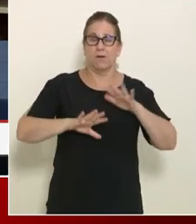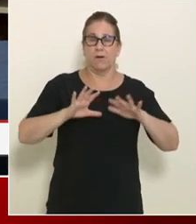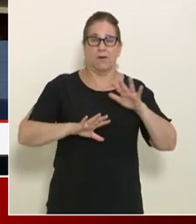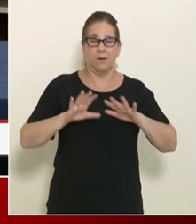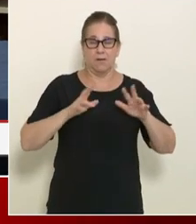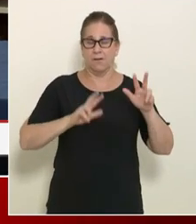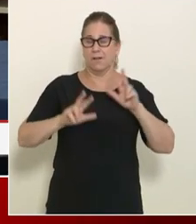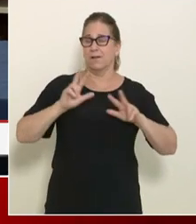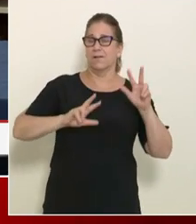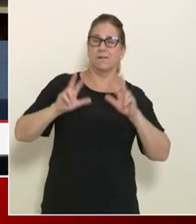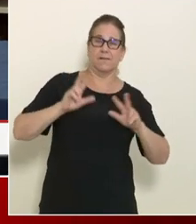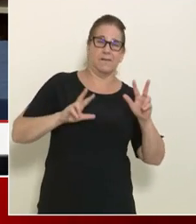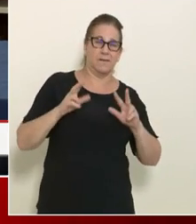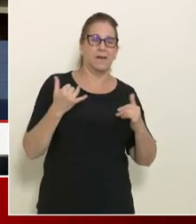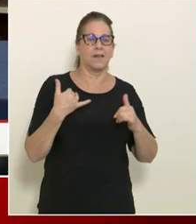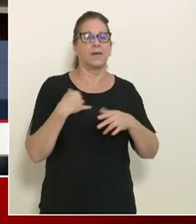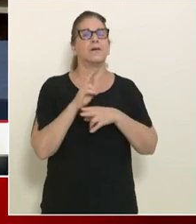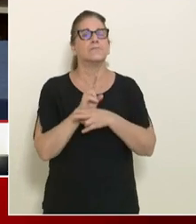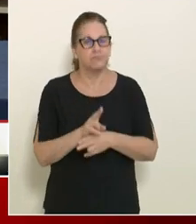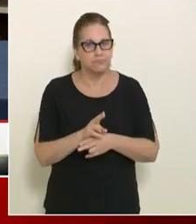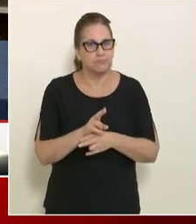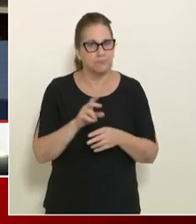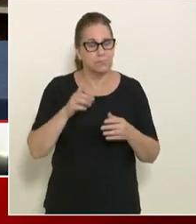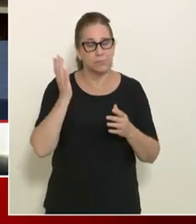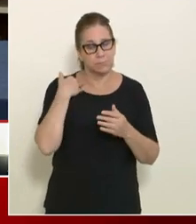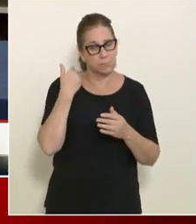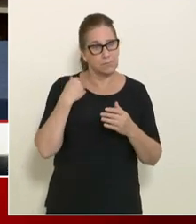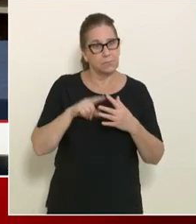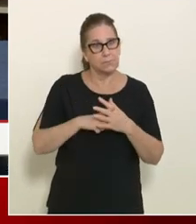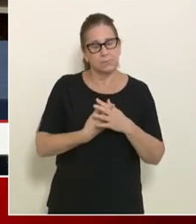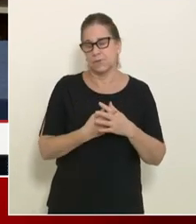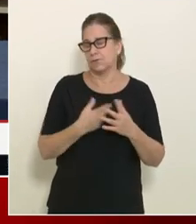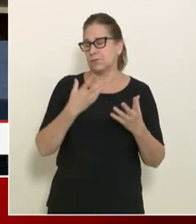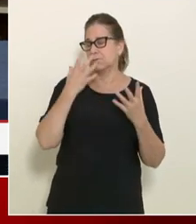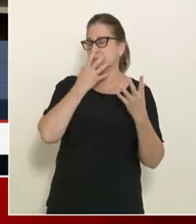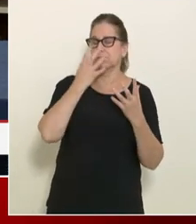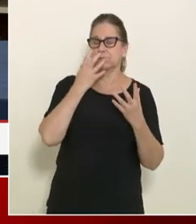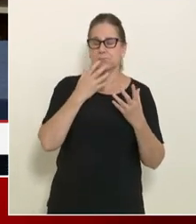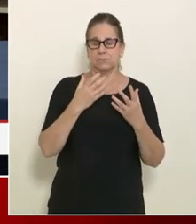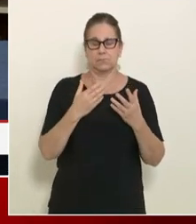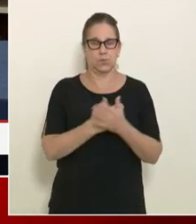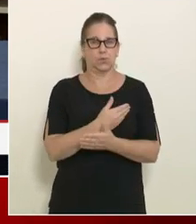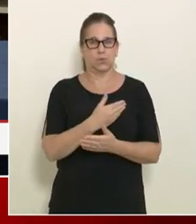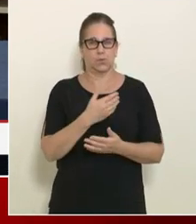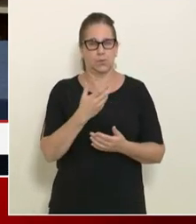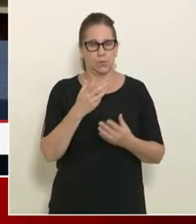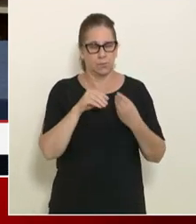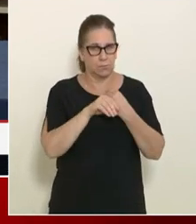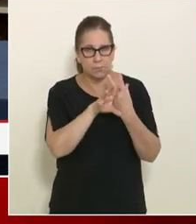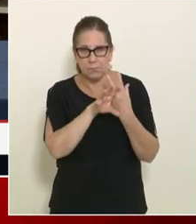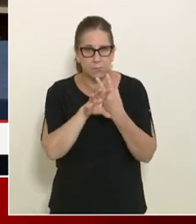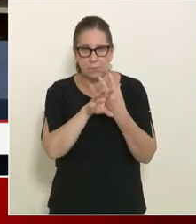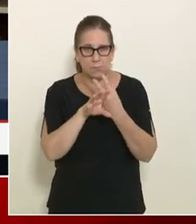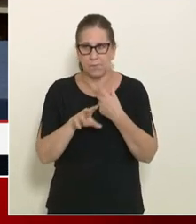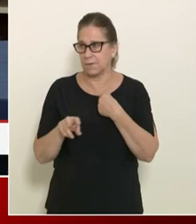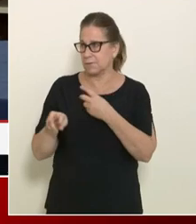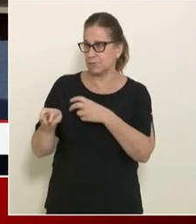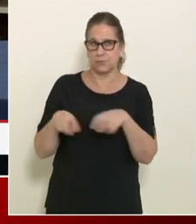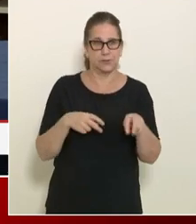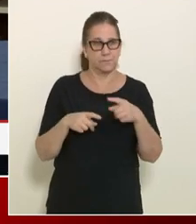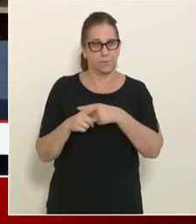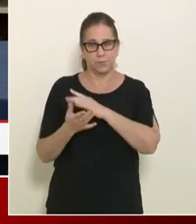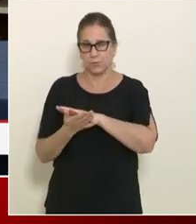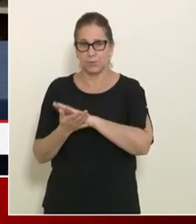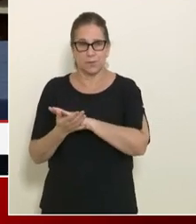had a rocky start, not knowing how to transition, but now we're doing good. Well, at least in my behalf, I could say